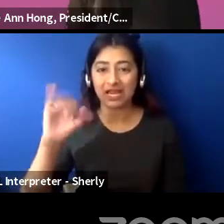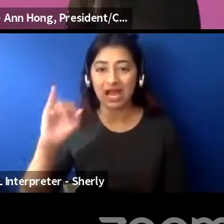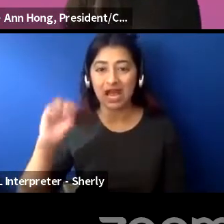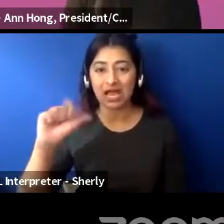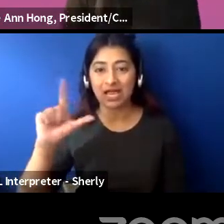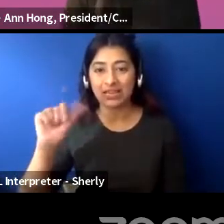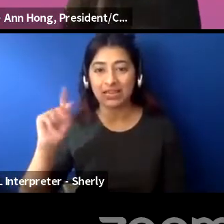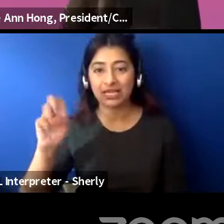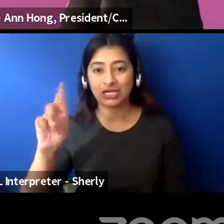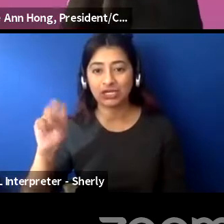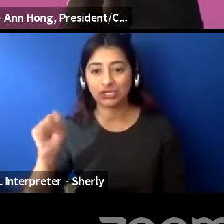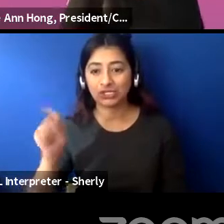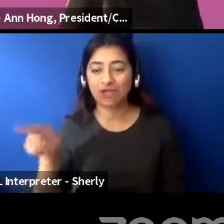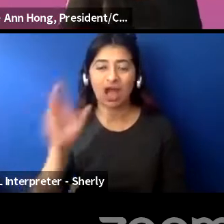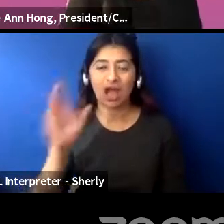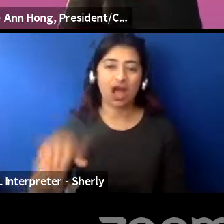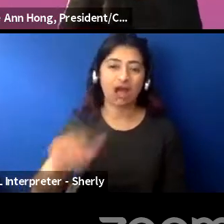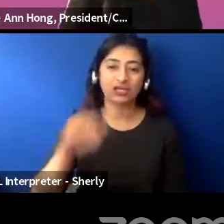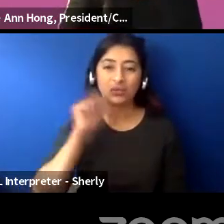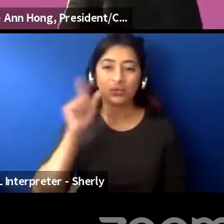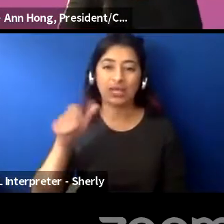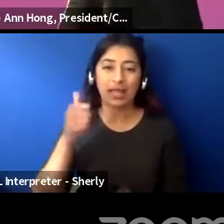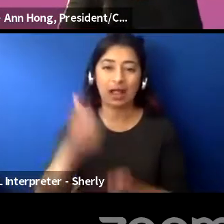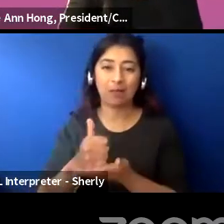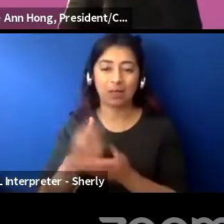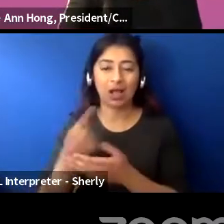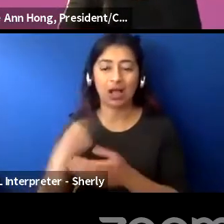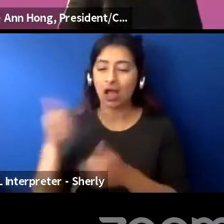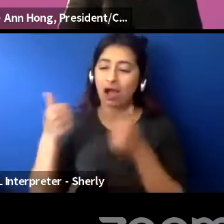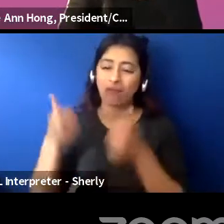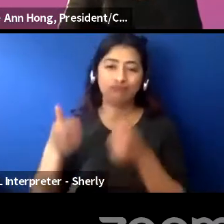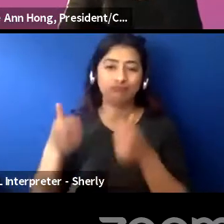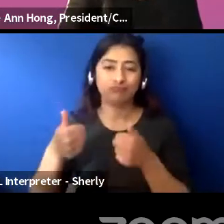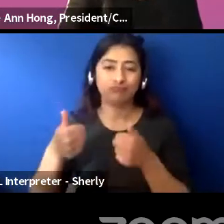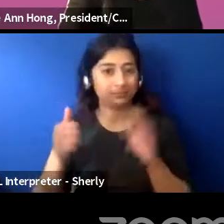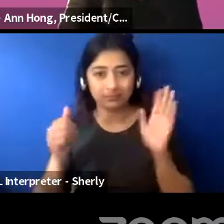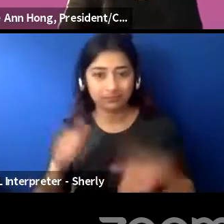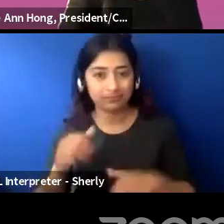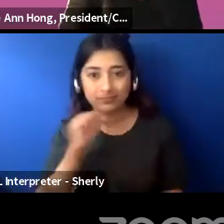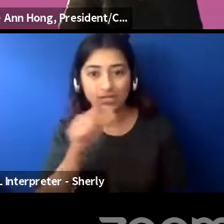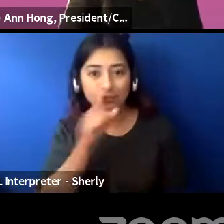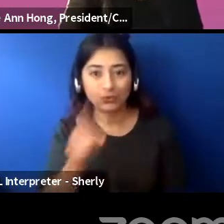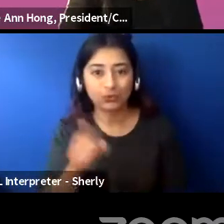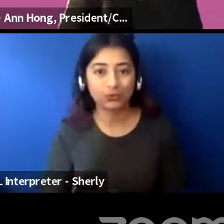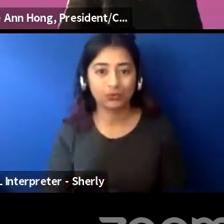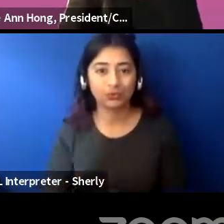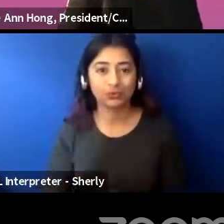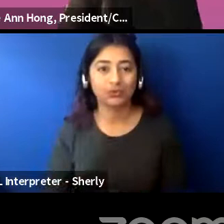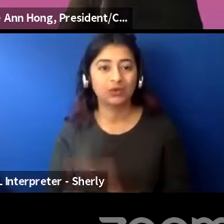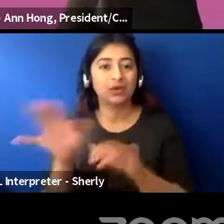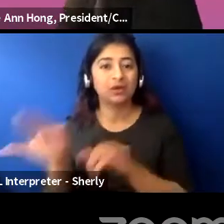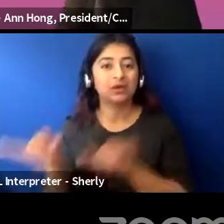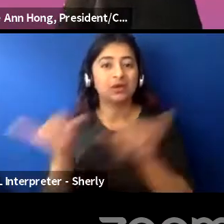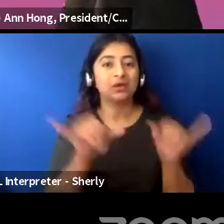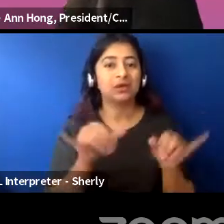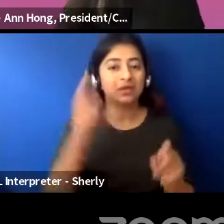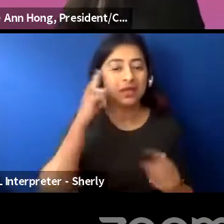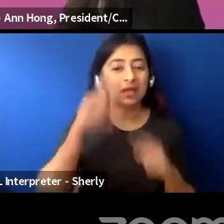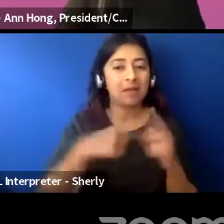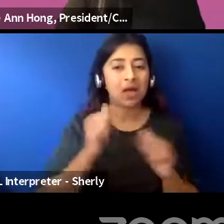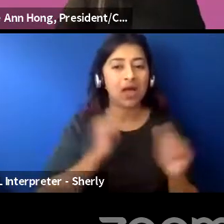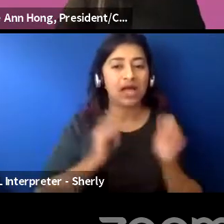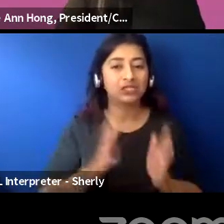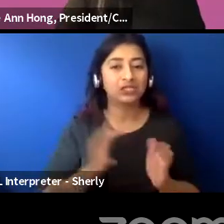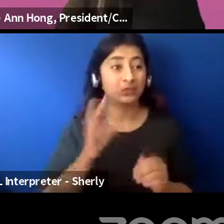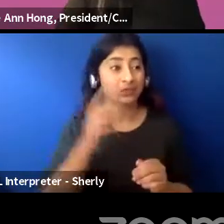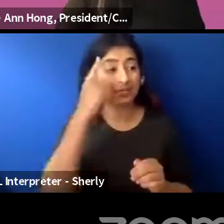lot, that we're doing really well. And that's not the case. And I acclimate that to like actors. If you think every